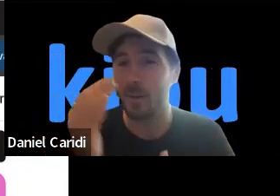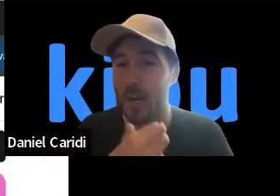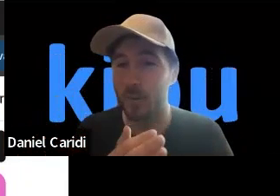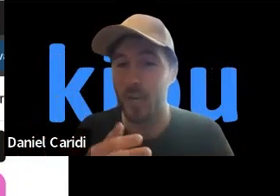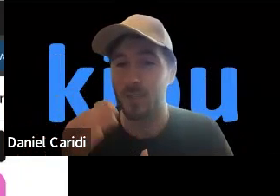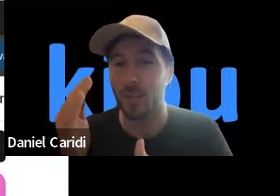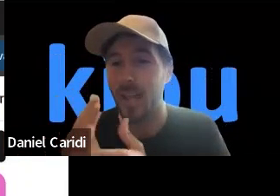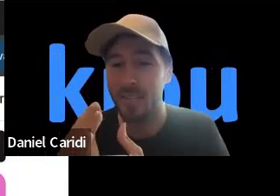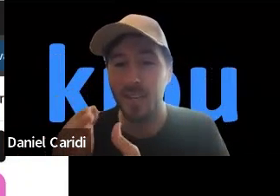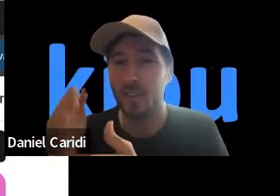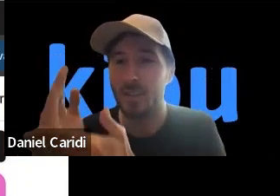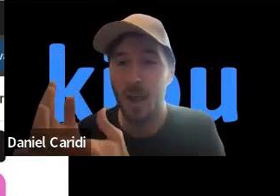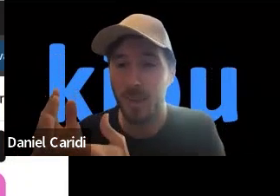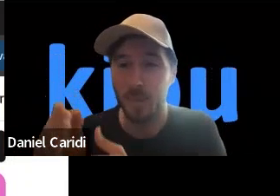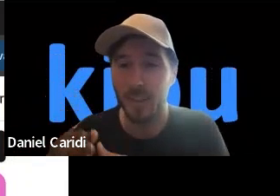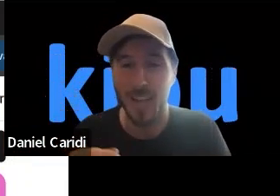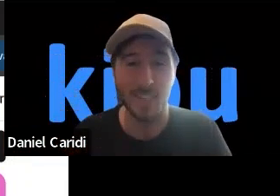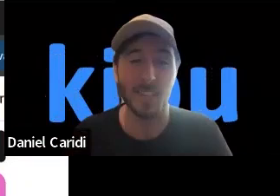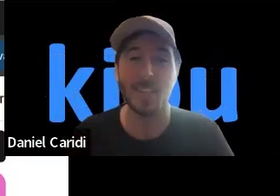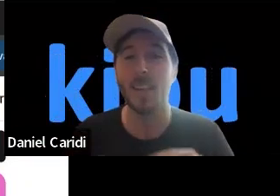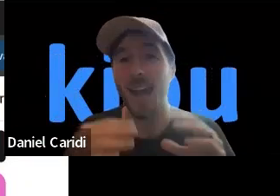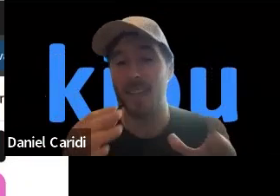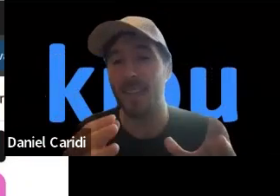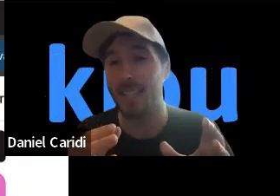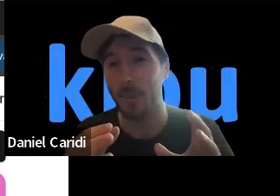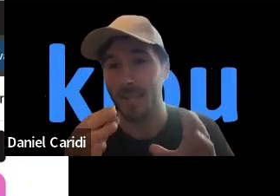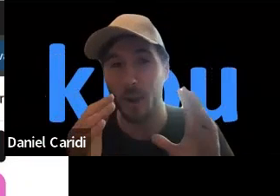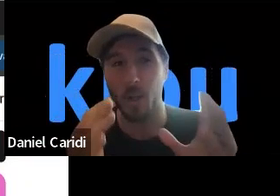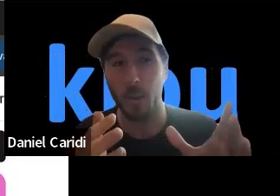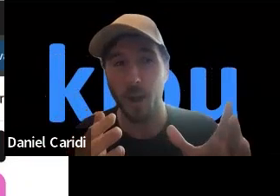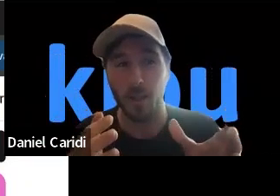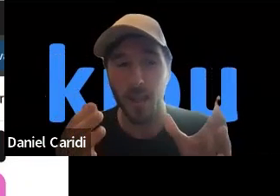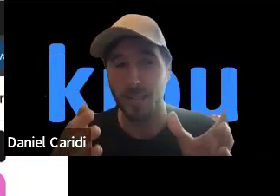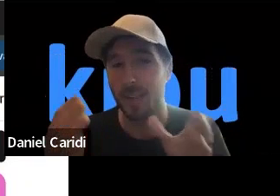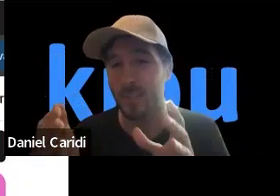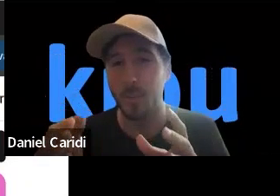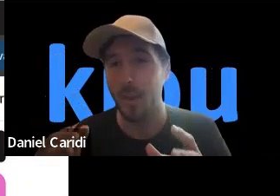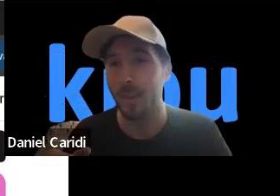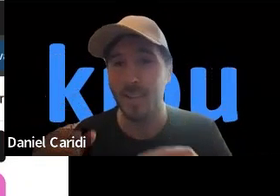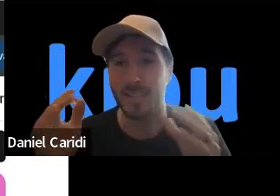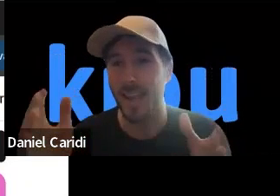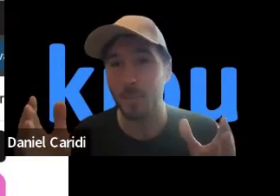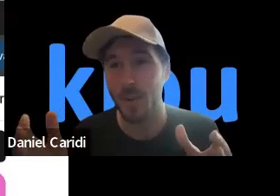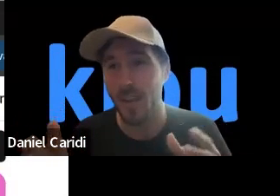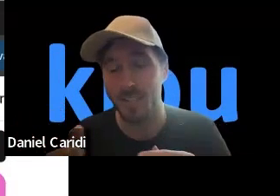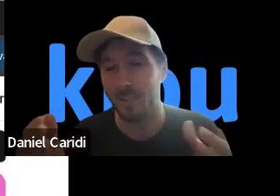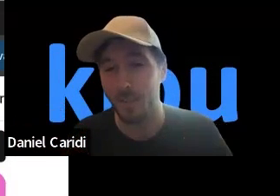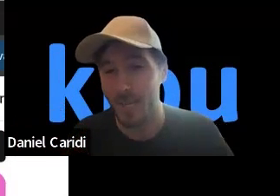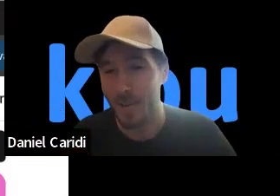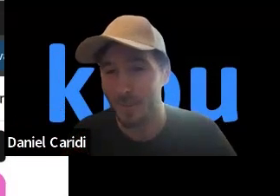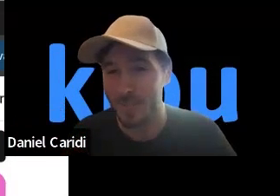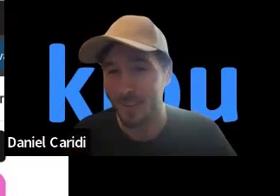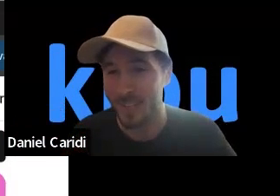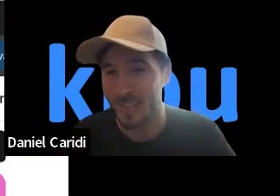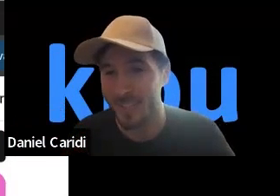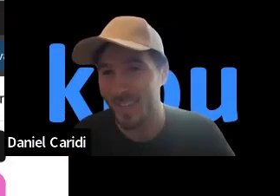are recreational, life skills, job development classes, and then lesson plans to go along with all the life skills and job development classes to help you guys deliver the